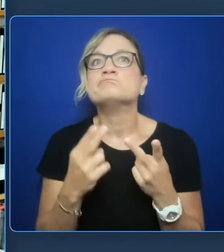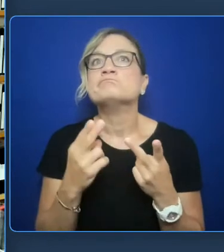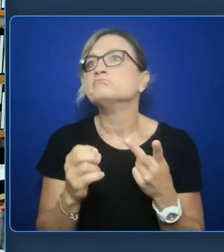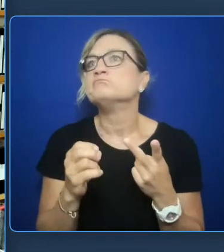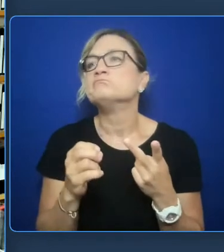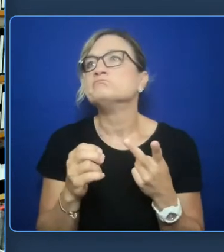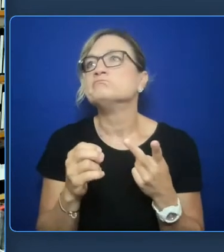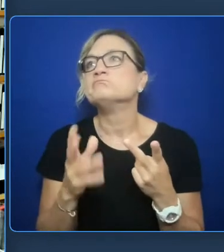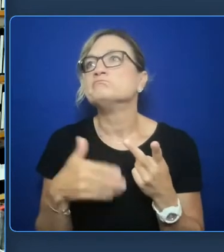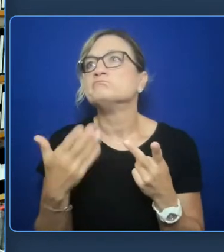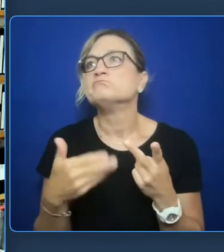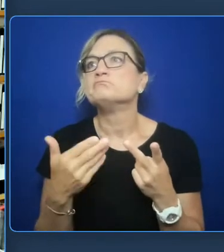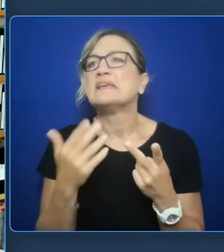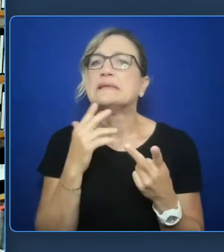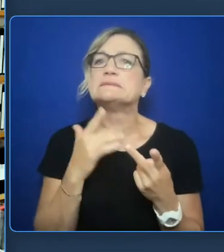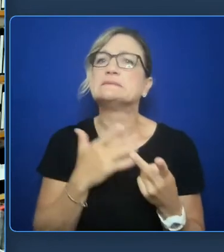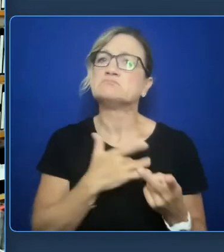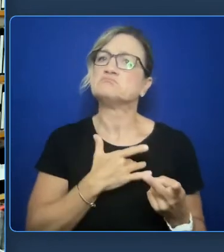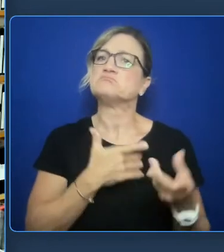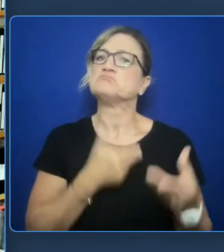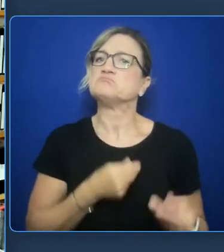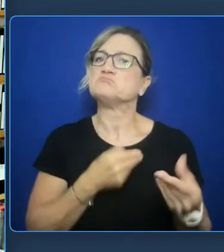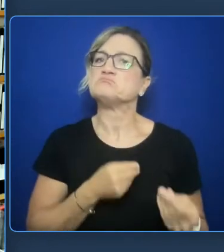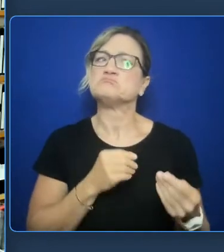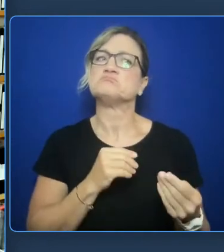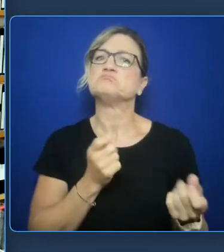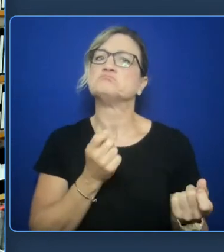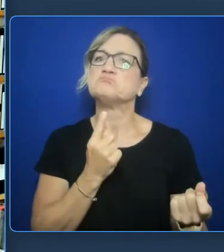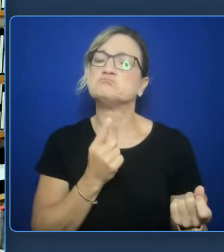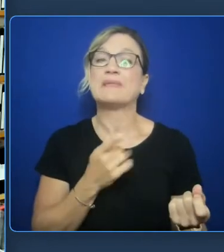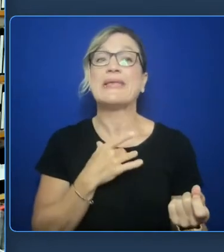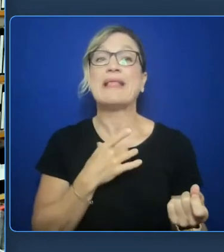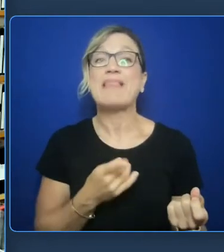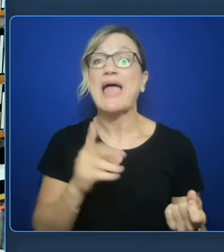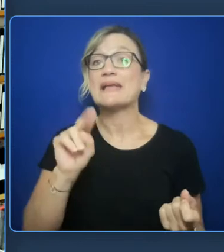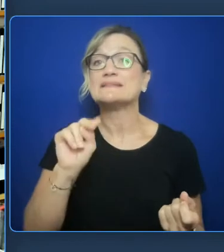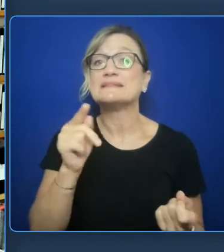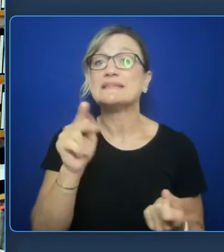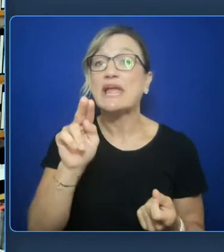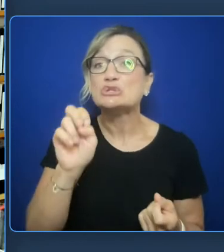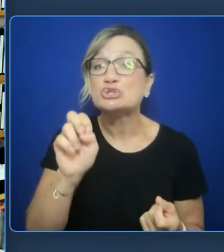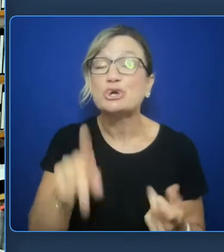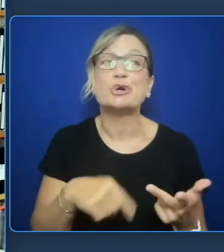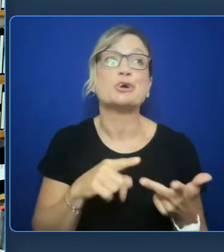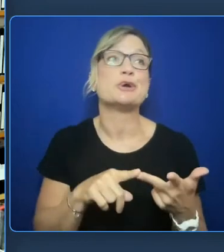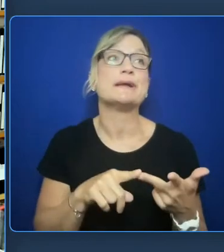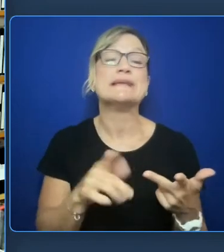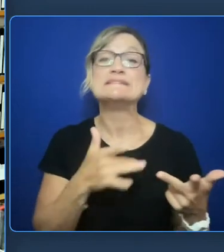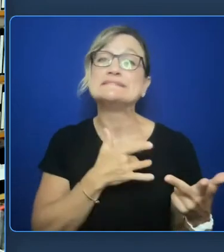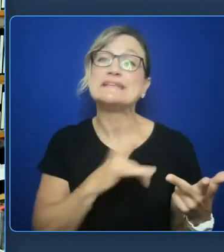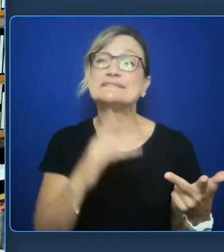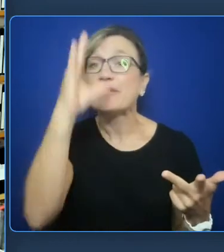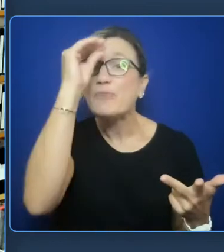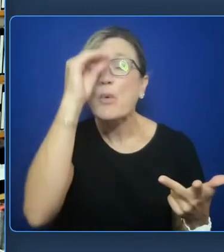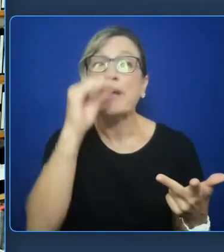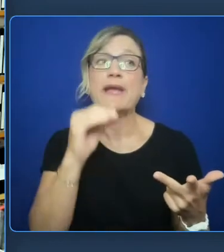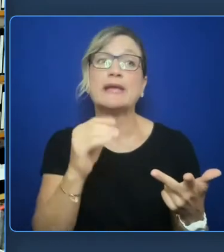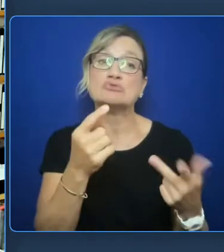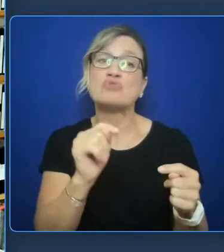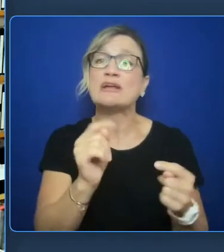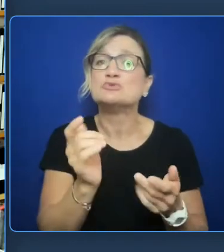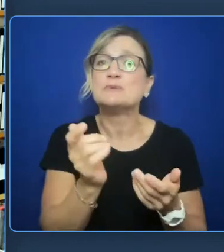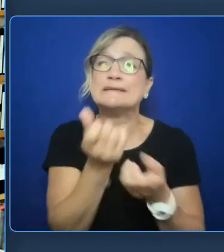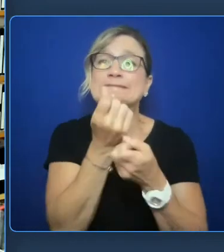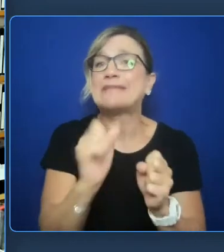They'll say, oh, he's empathetic. He likes nature. He's sensitive. He's trying to save